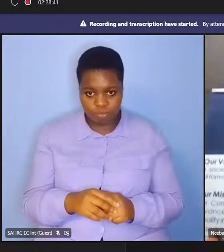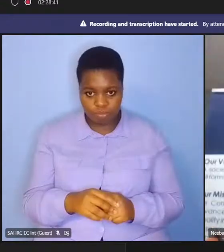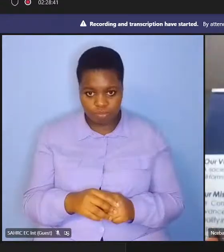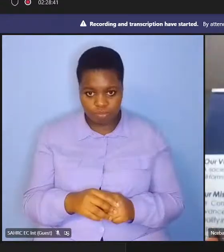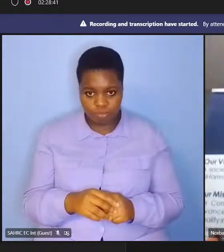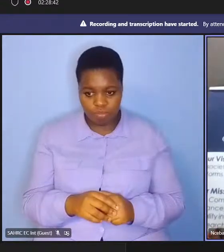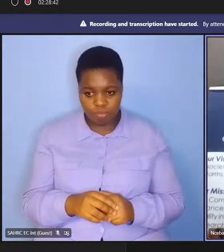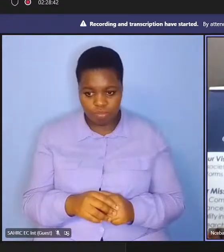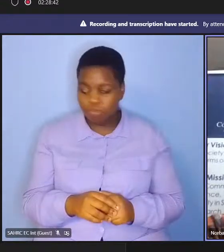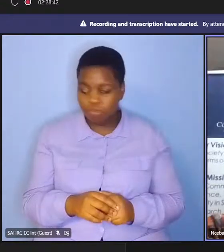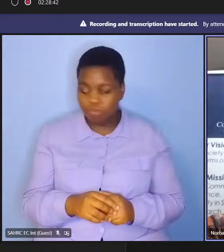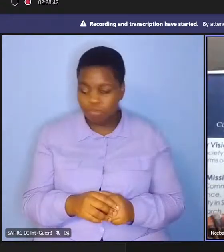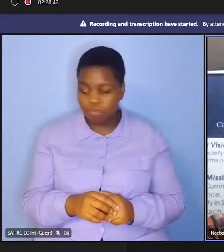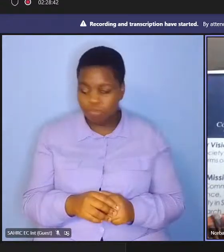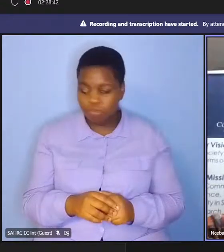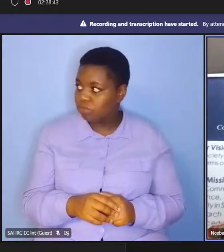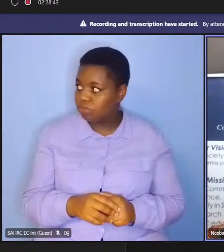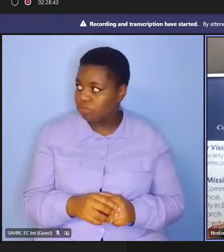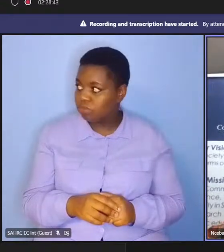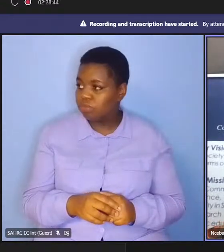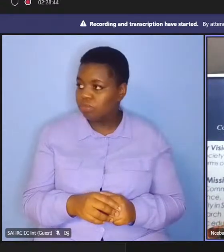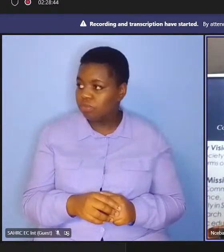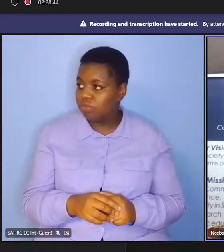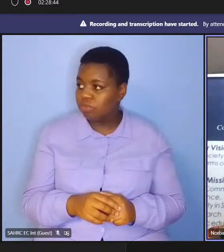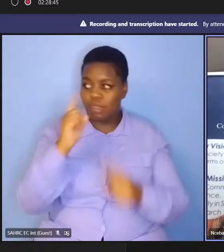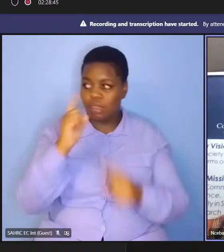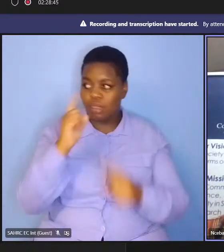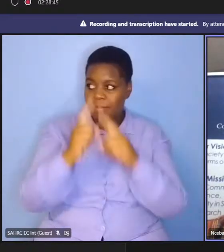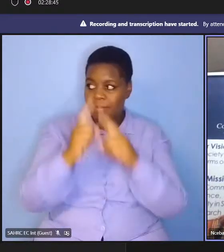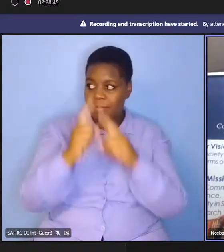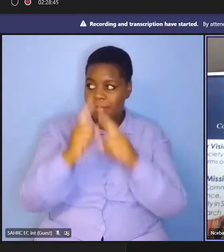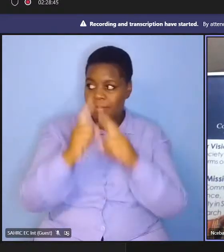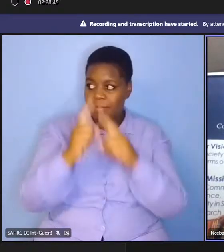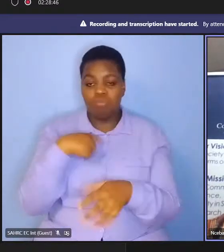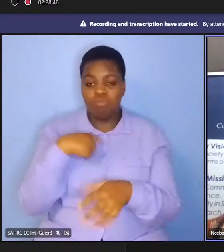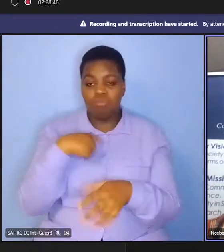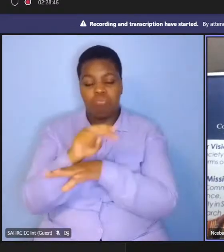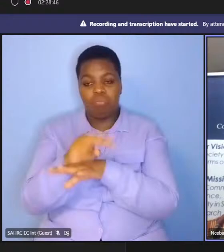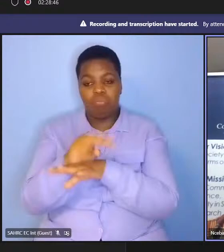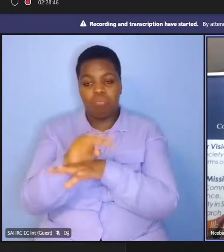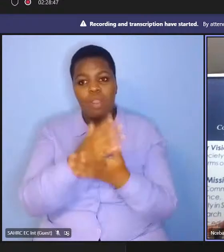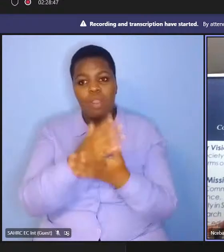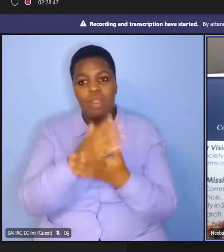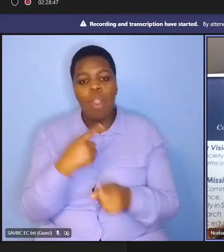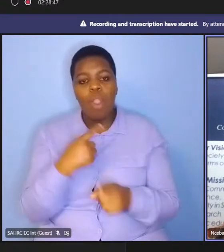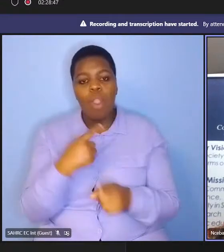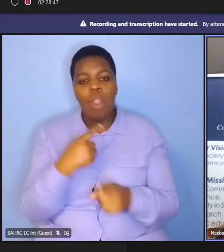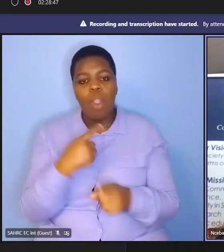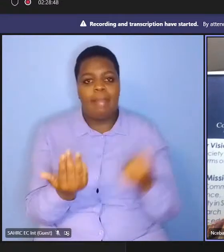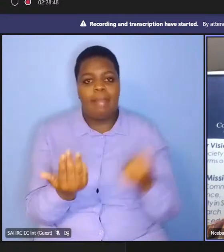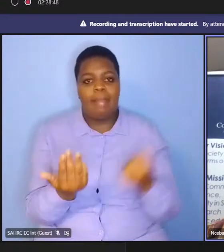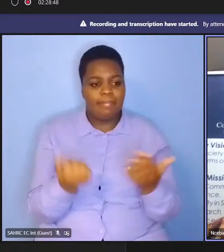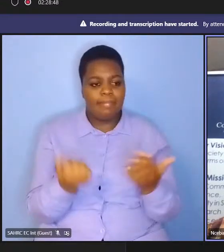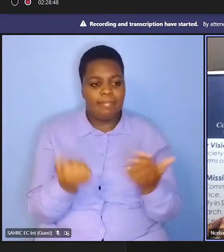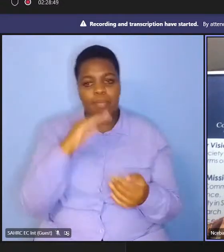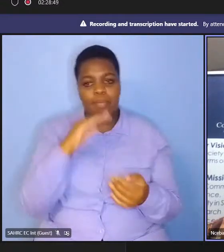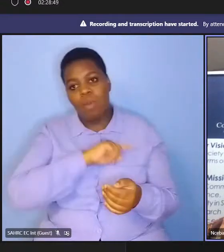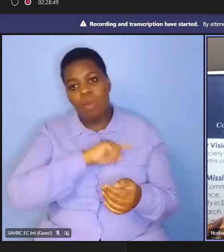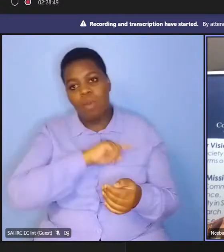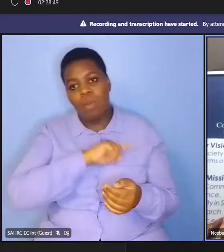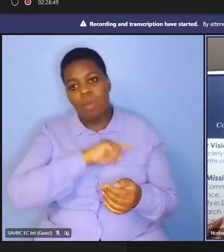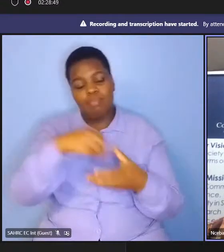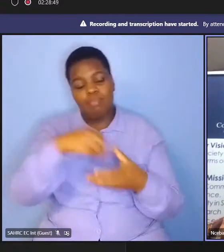This is our mandate as a CGE in terms of monitoring legislation. We need to make submission while these legislations are